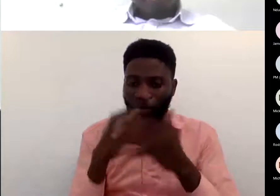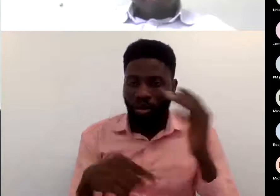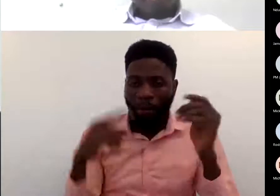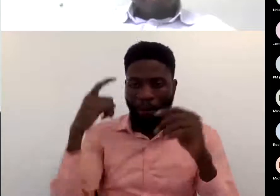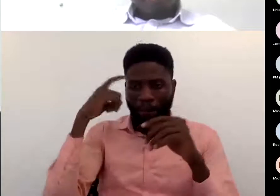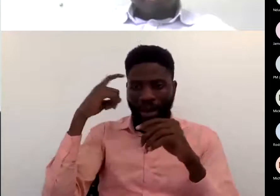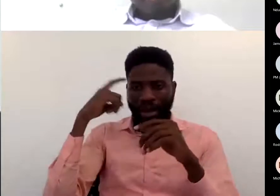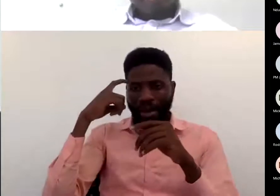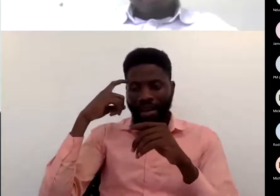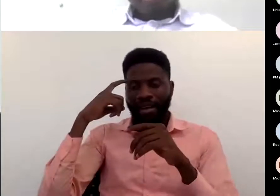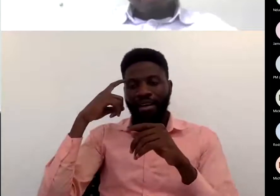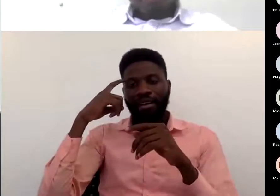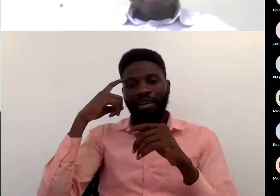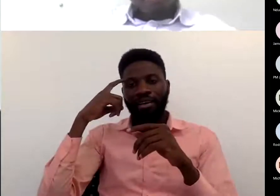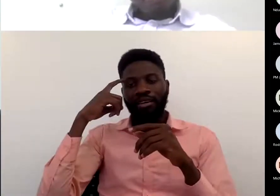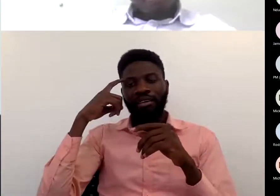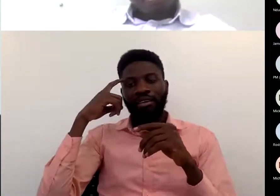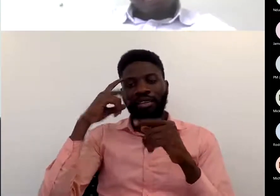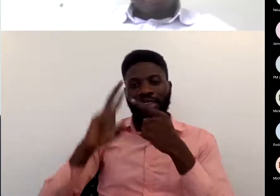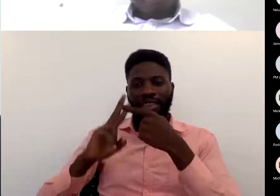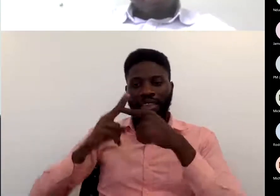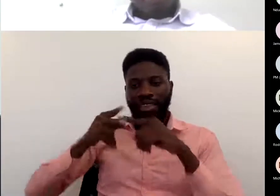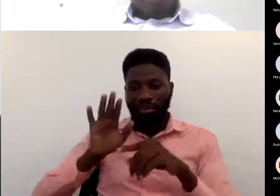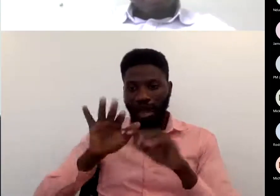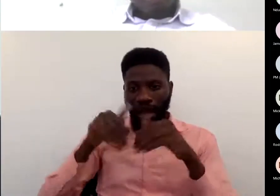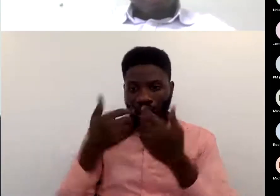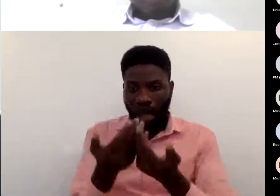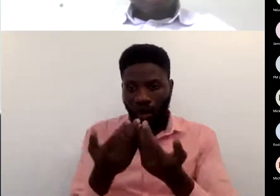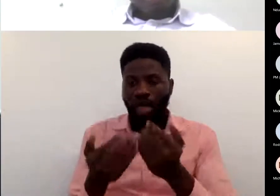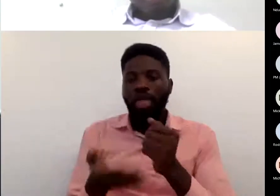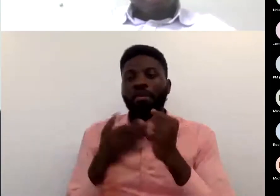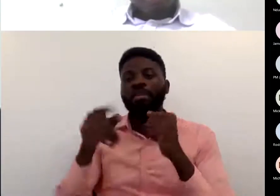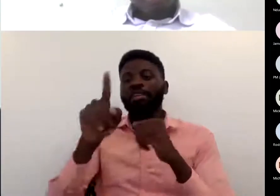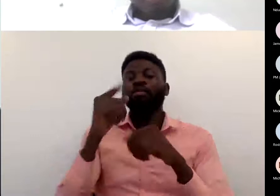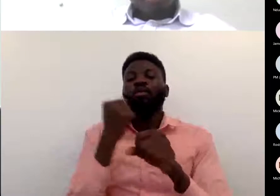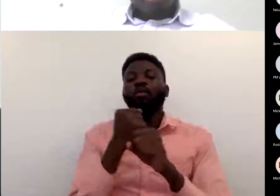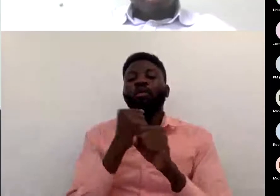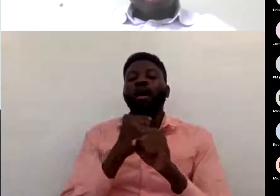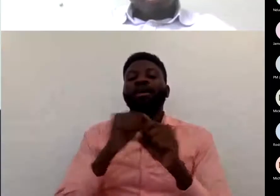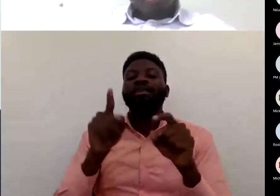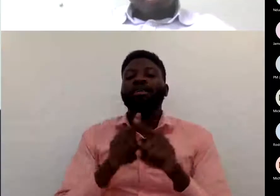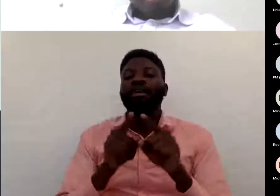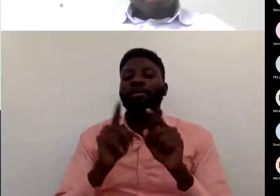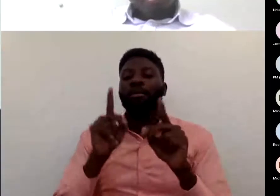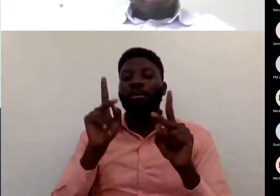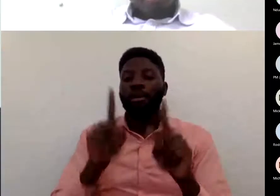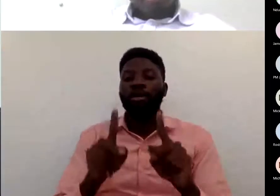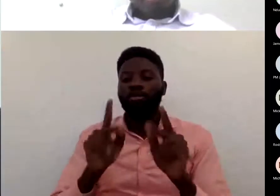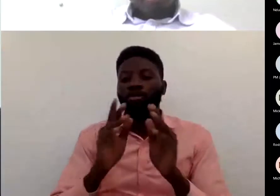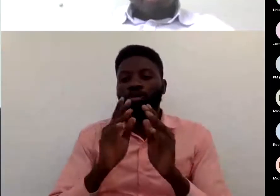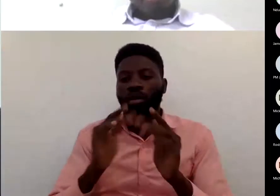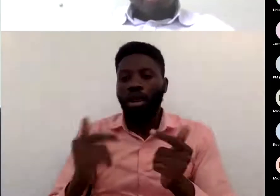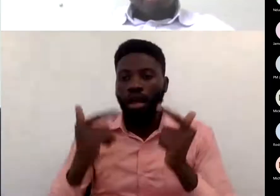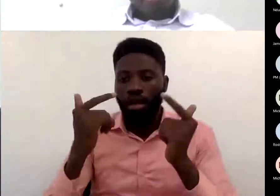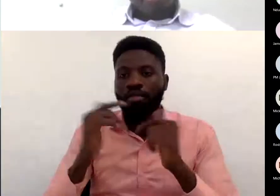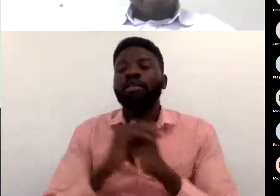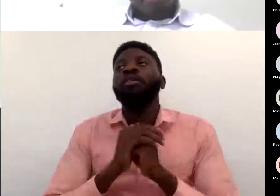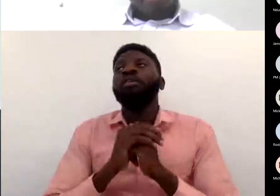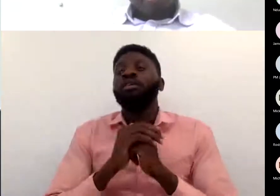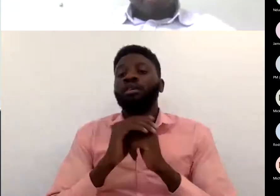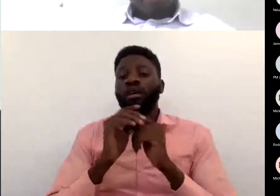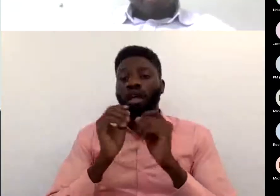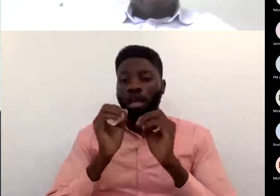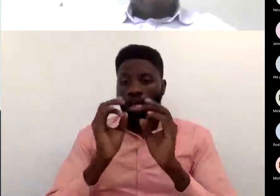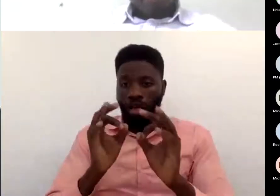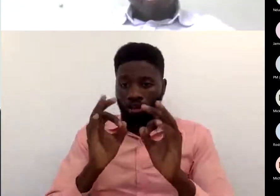it influences how you then get to operate as a person in your life. And the quote says, if you